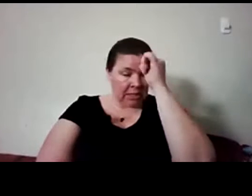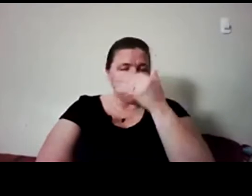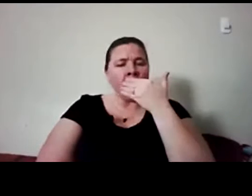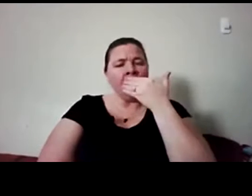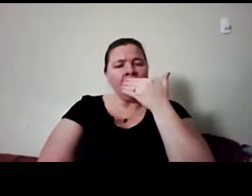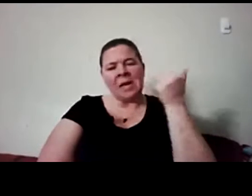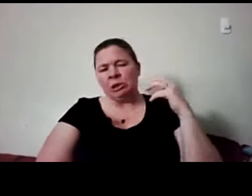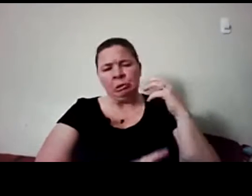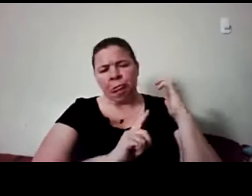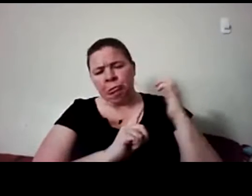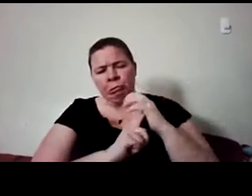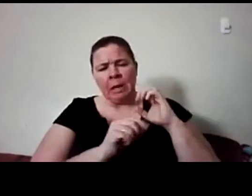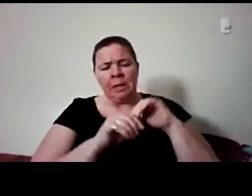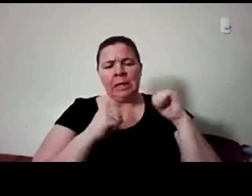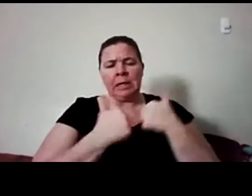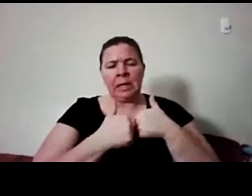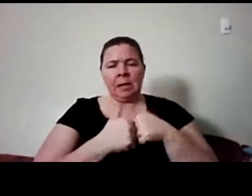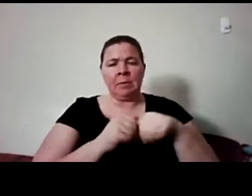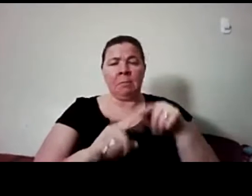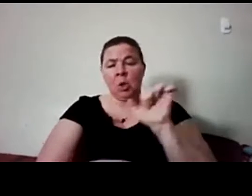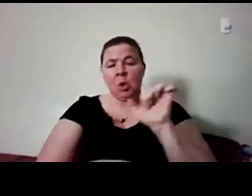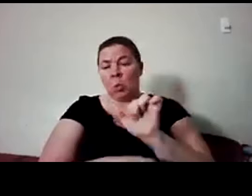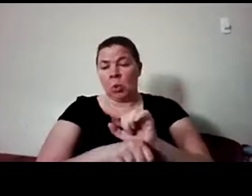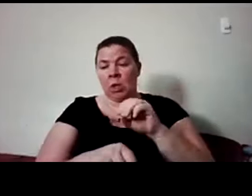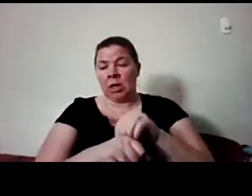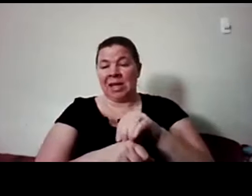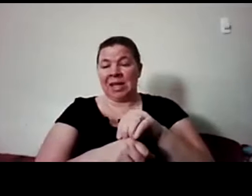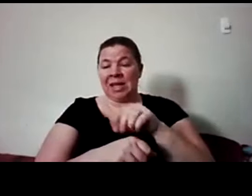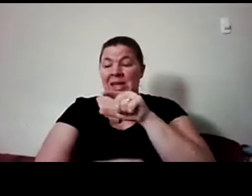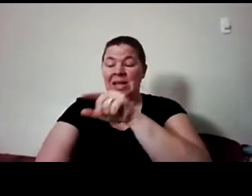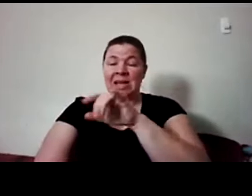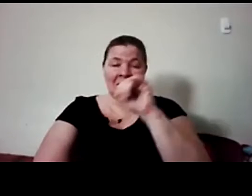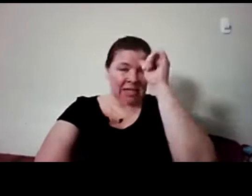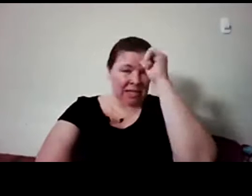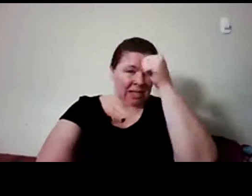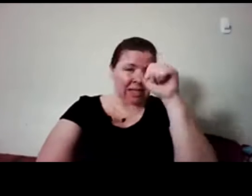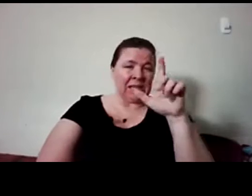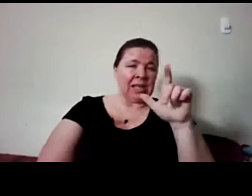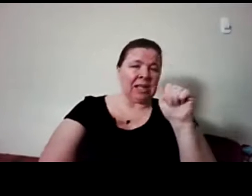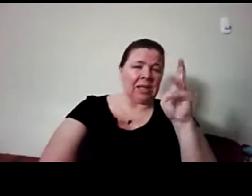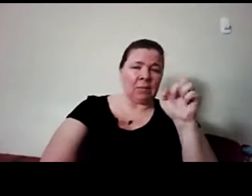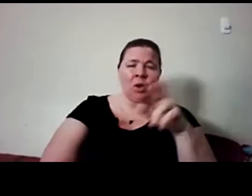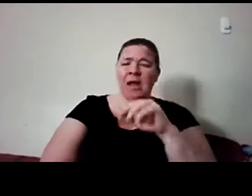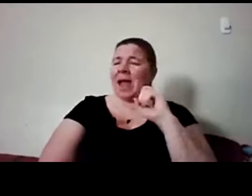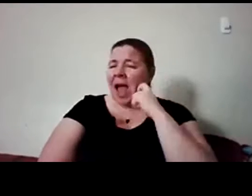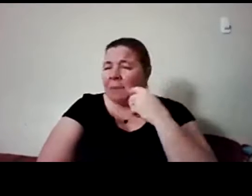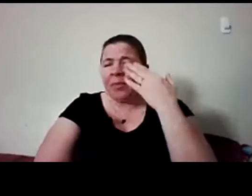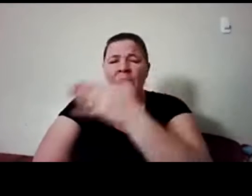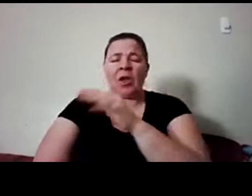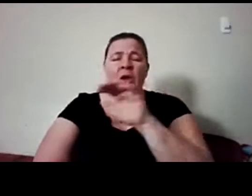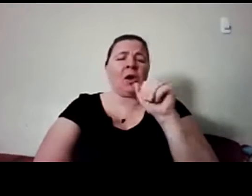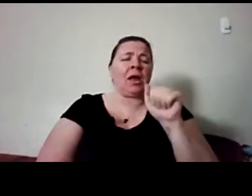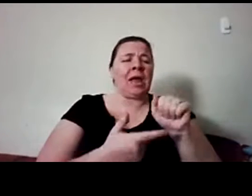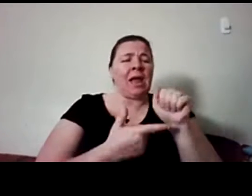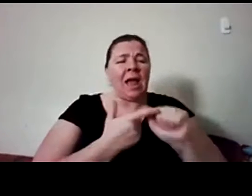labor is so much cheaper in India than it is in the United States. That's why all the big guys are there. Apple, Amazon, they're all there.